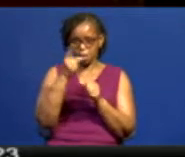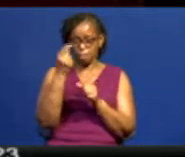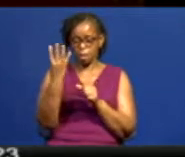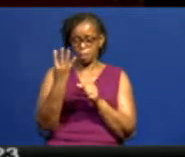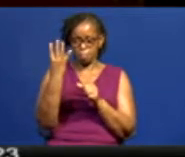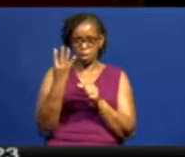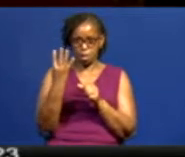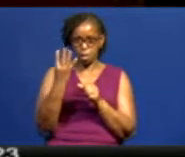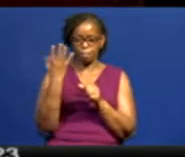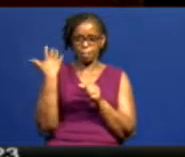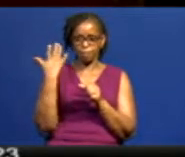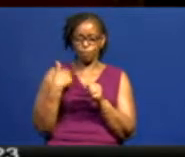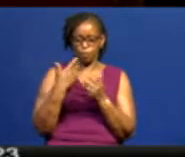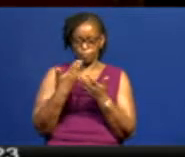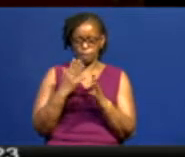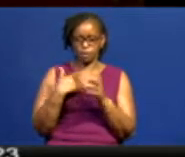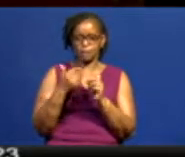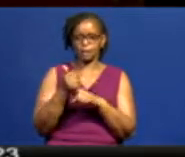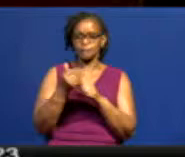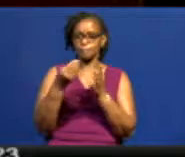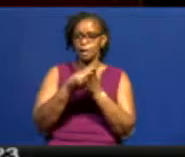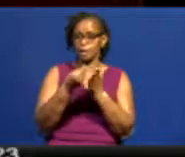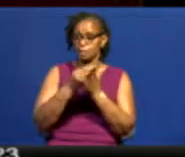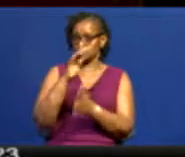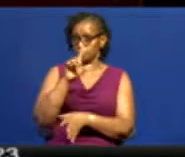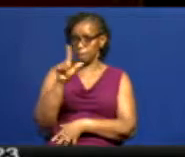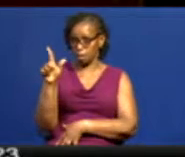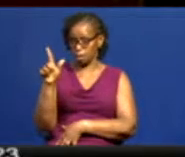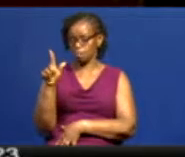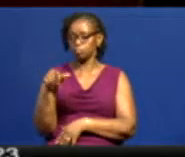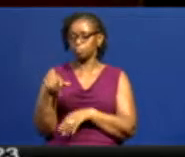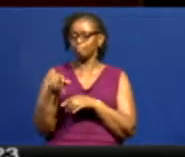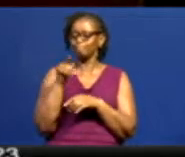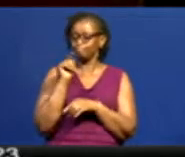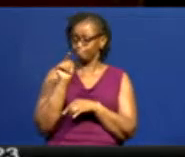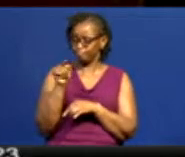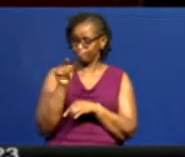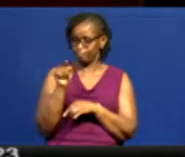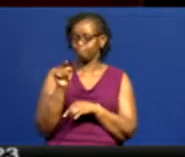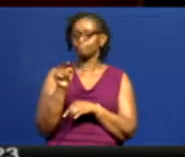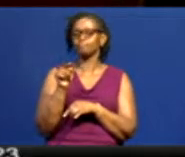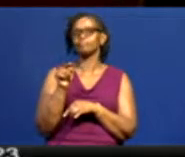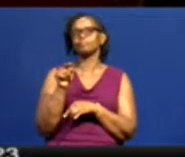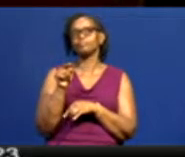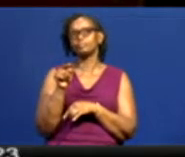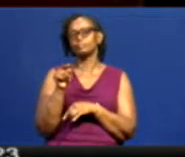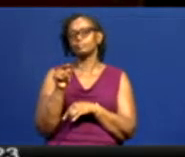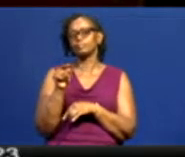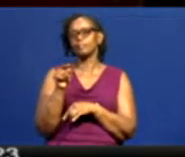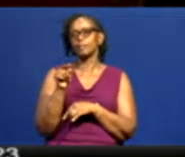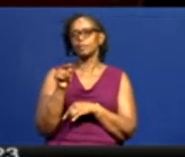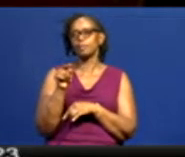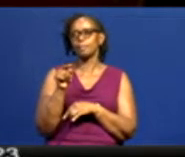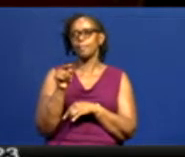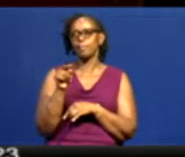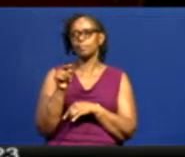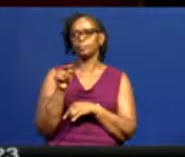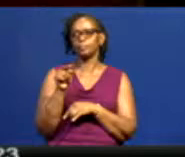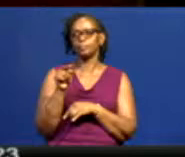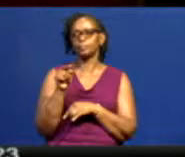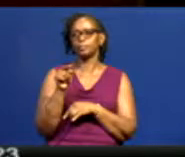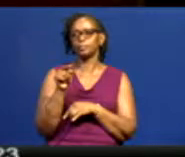when we received the finance bill, which takes around up to the